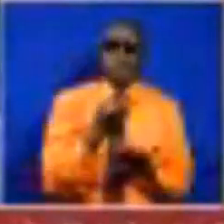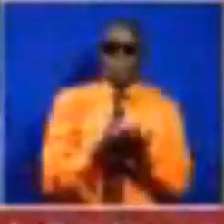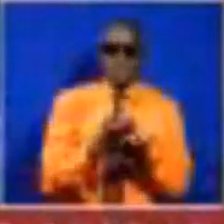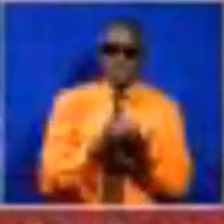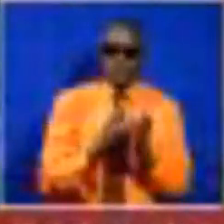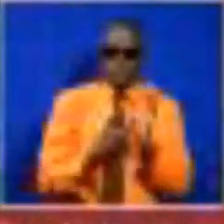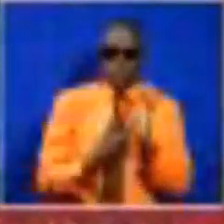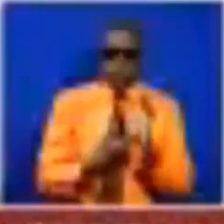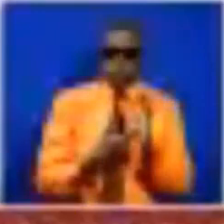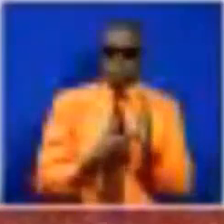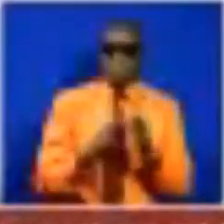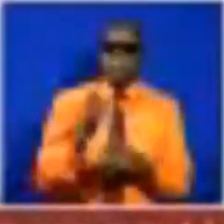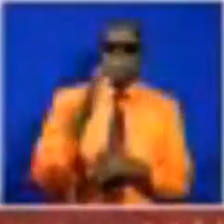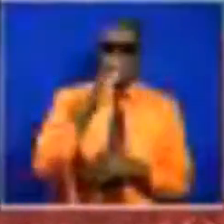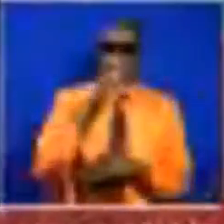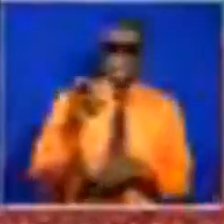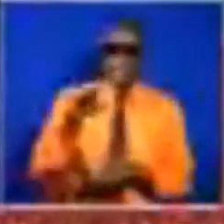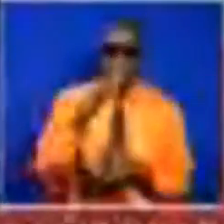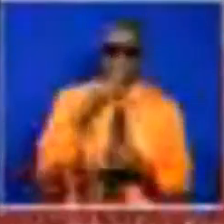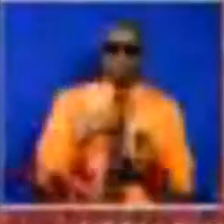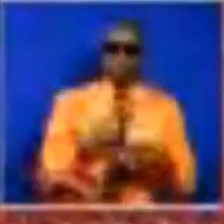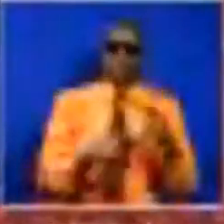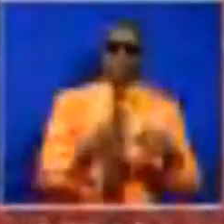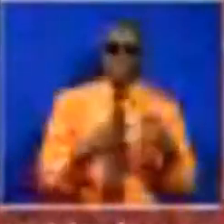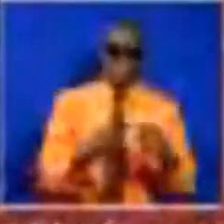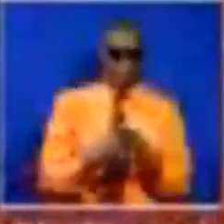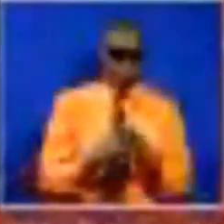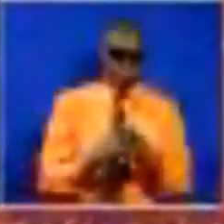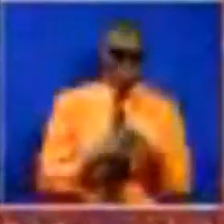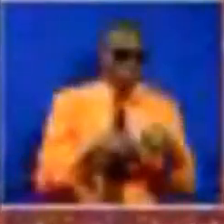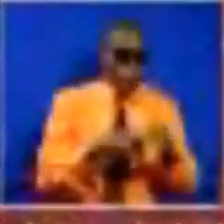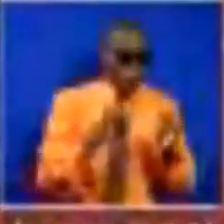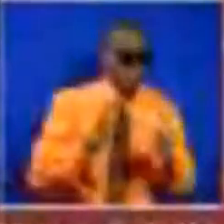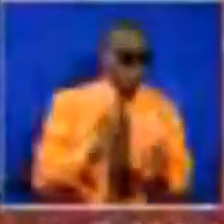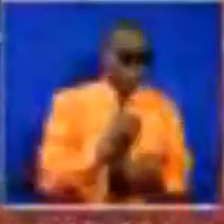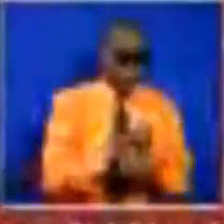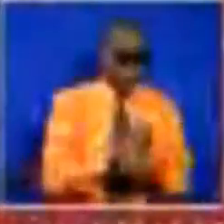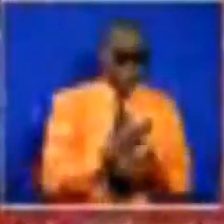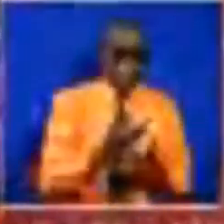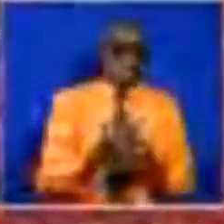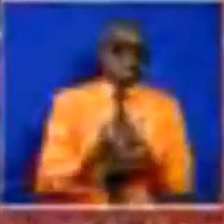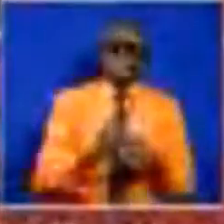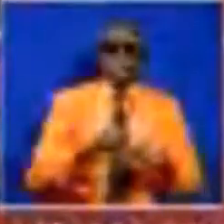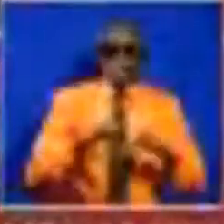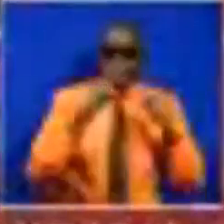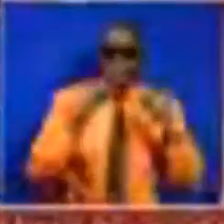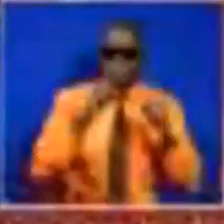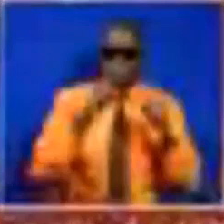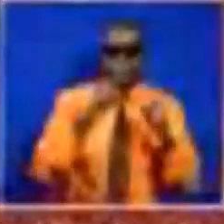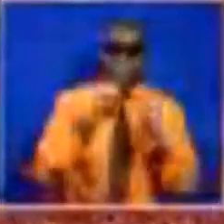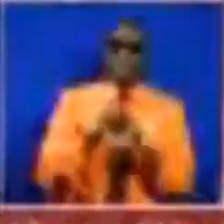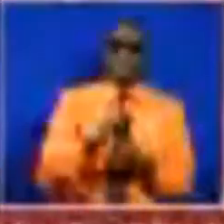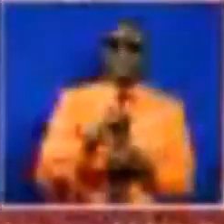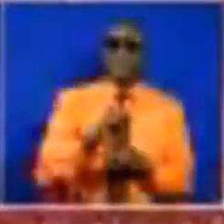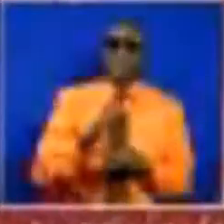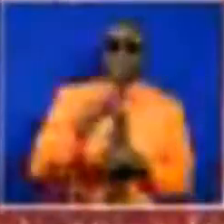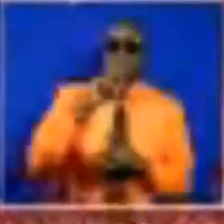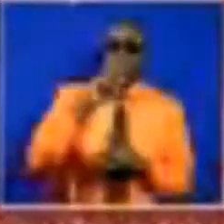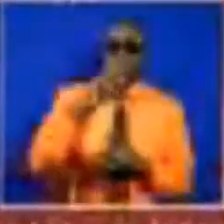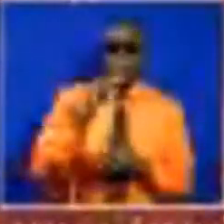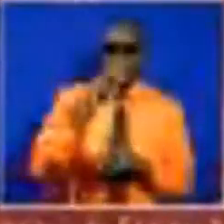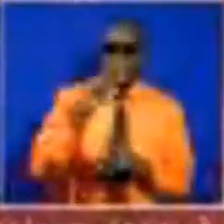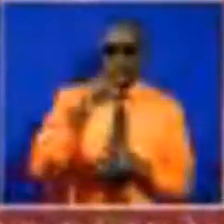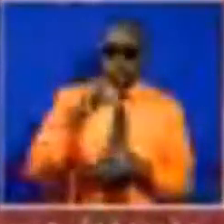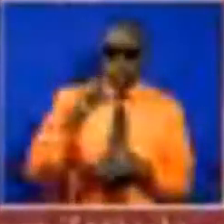in accordance with parliamentary procedures. According to the committee's chairperson, Danson Mungatana, Mackenzie's lawyer and the Inspector General